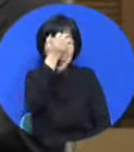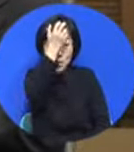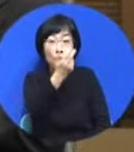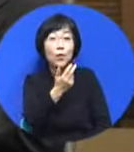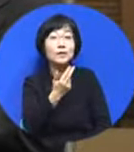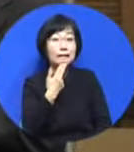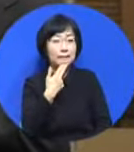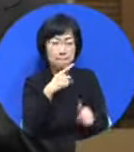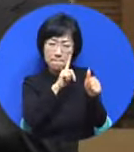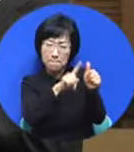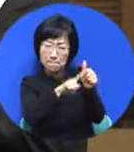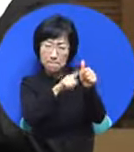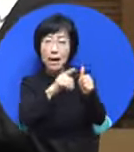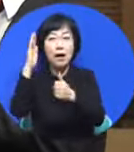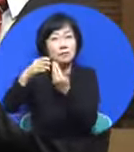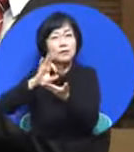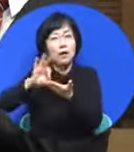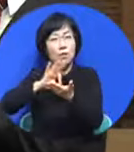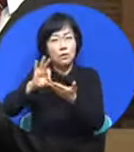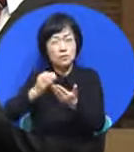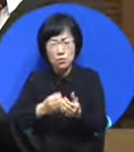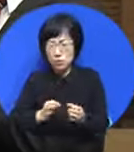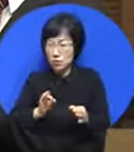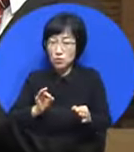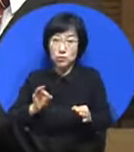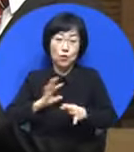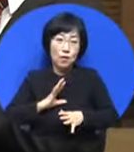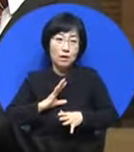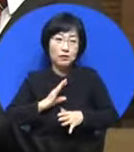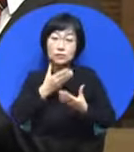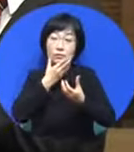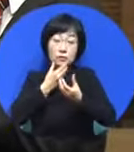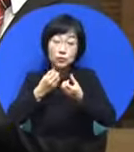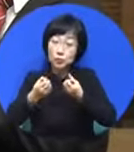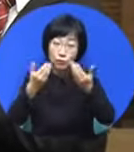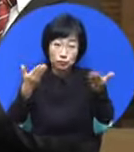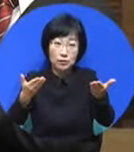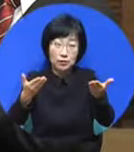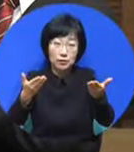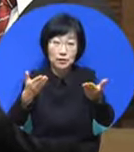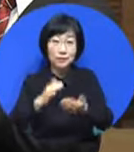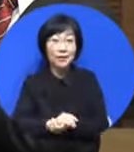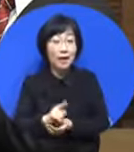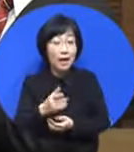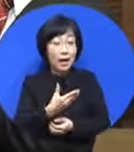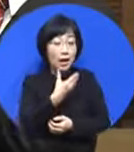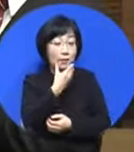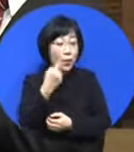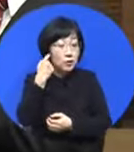And you can see how God does this tremendous work through Joseph. What does it mean?